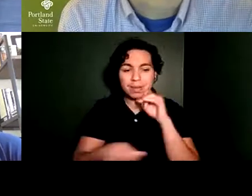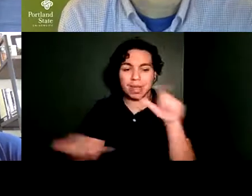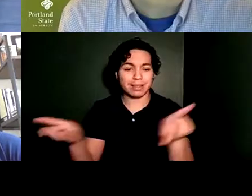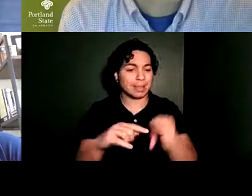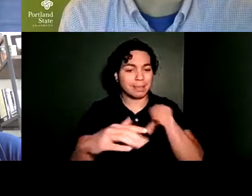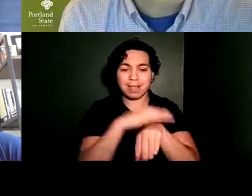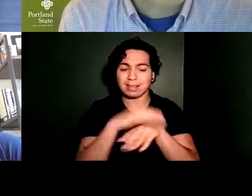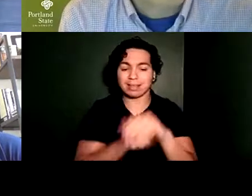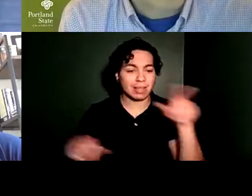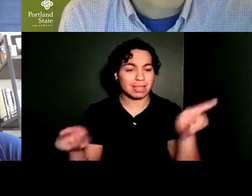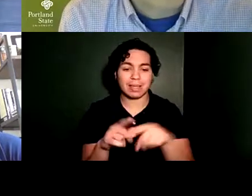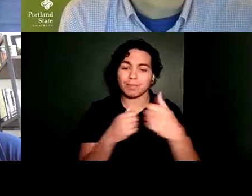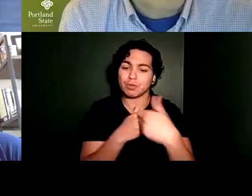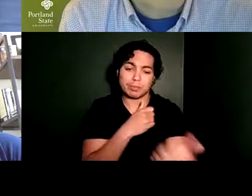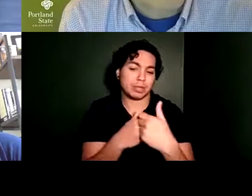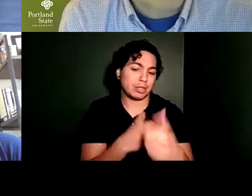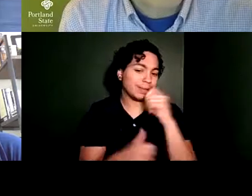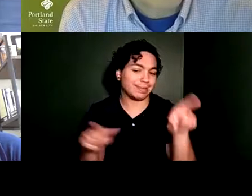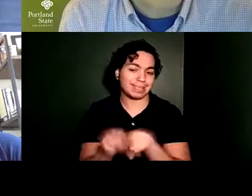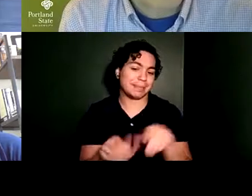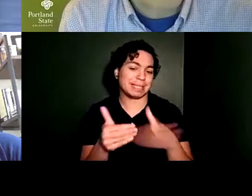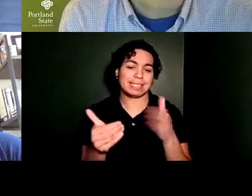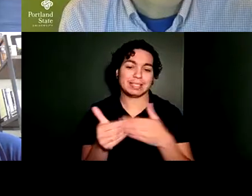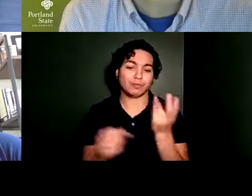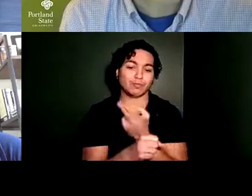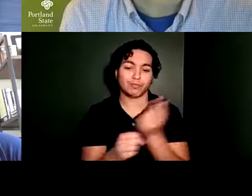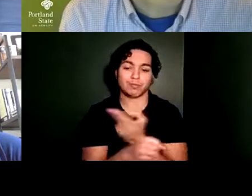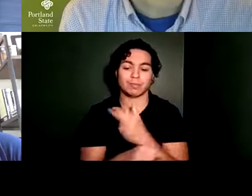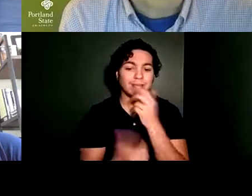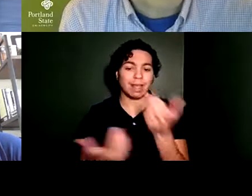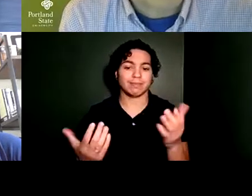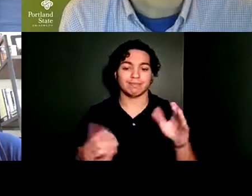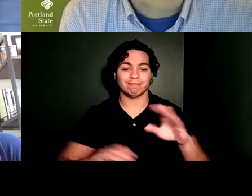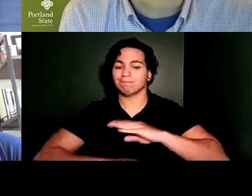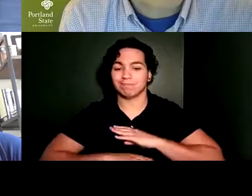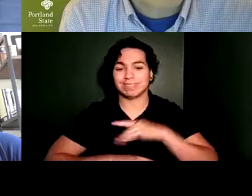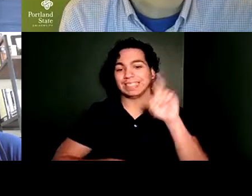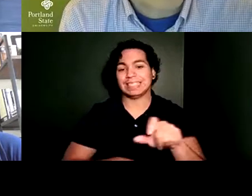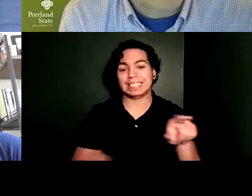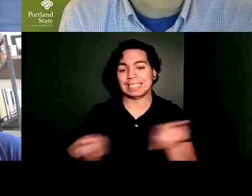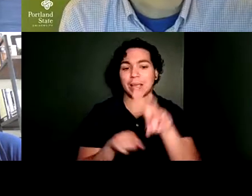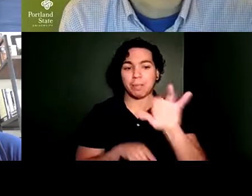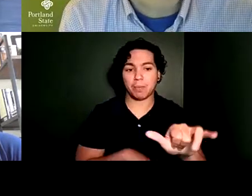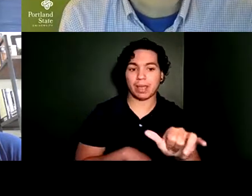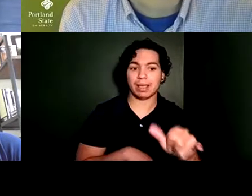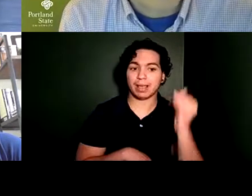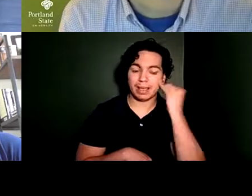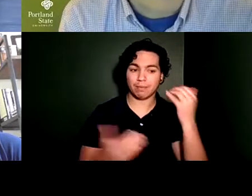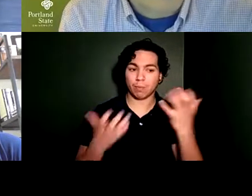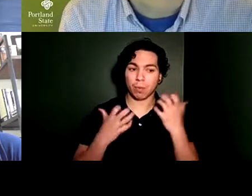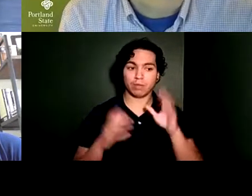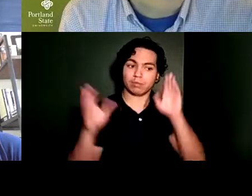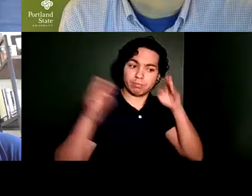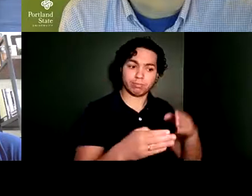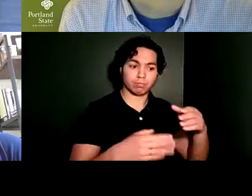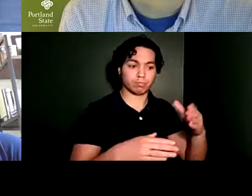providing the same transportation or filling the same transportation need, right? As the shared scooter or shared